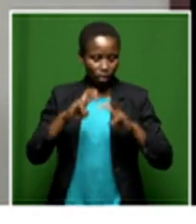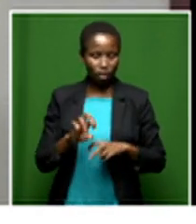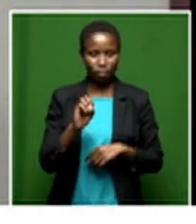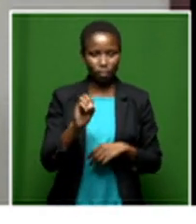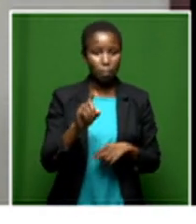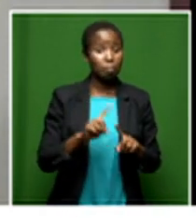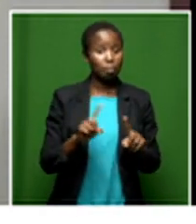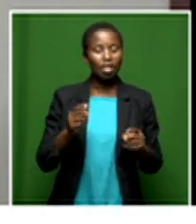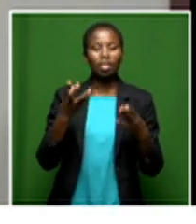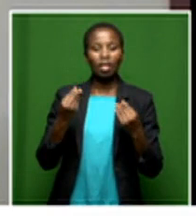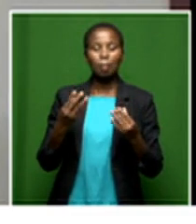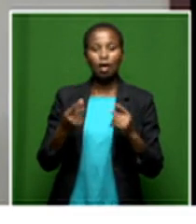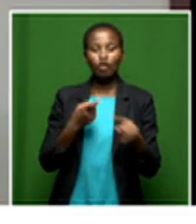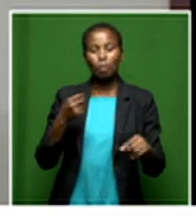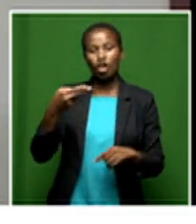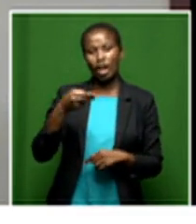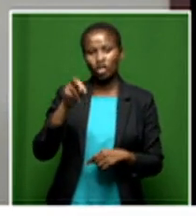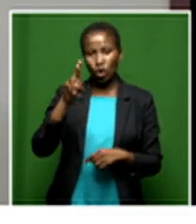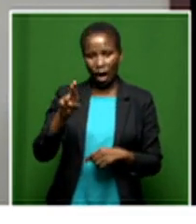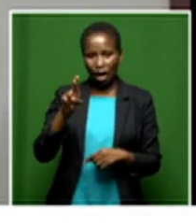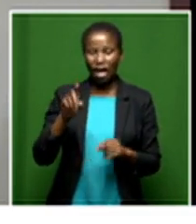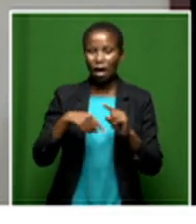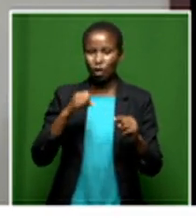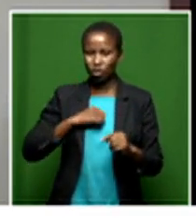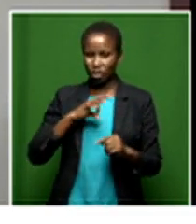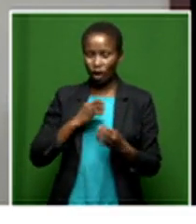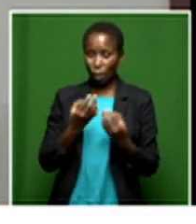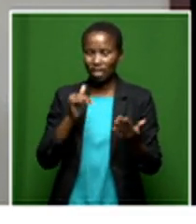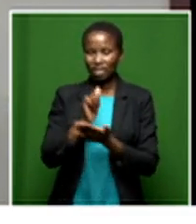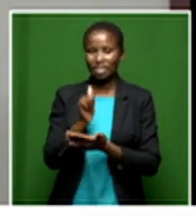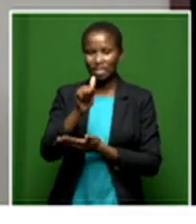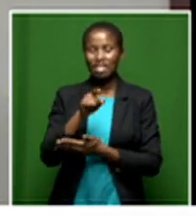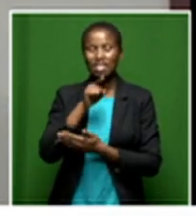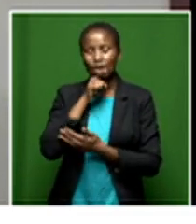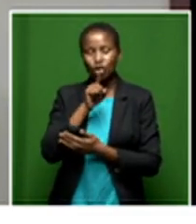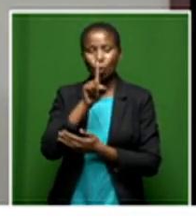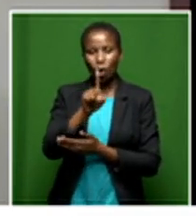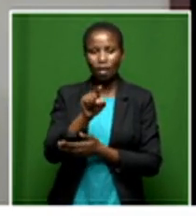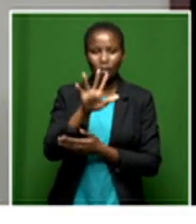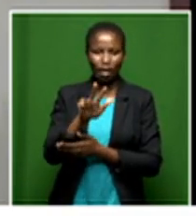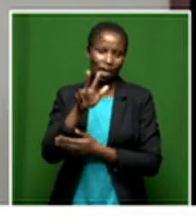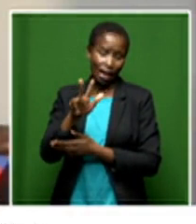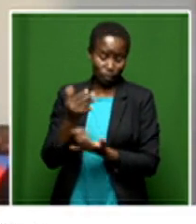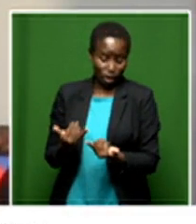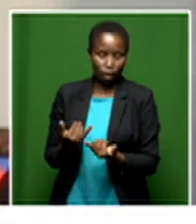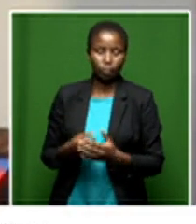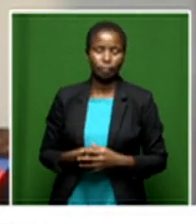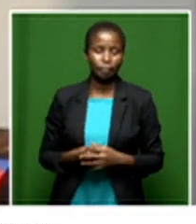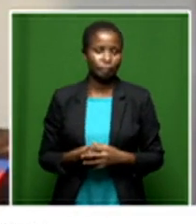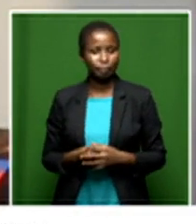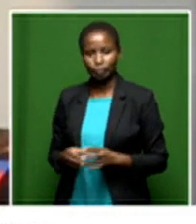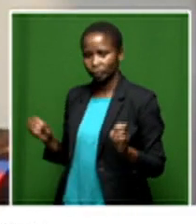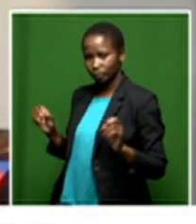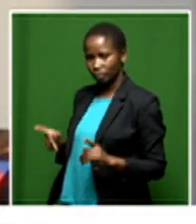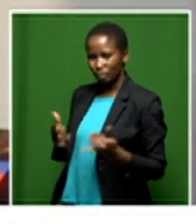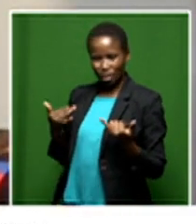was given to me by the Human Resources Director is 16,158 at this point. Nomkhita, obviously